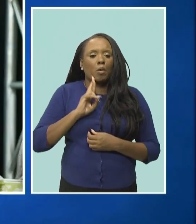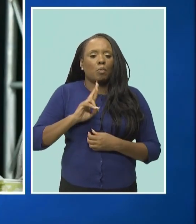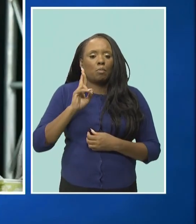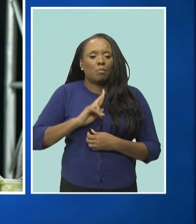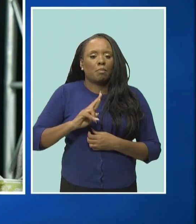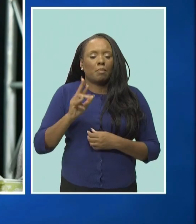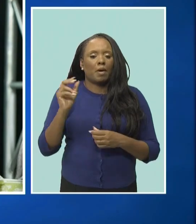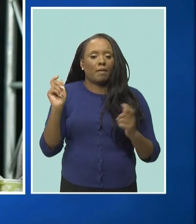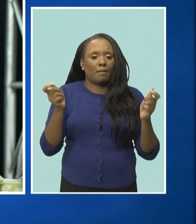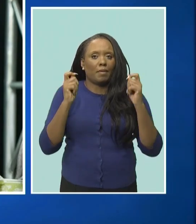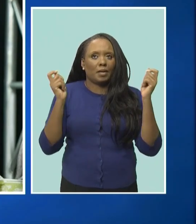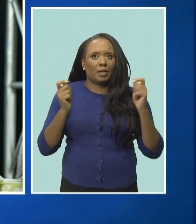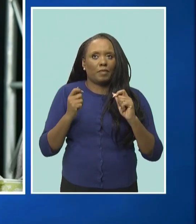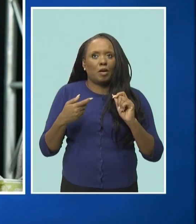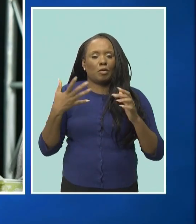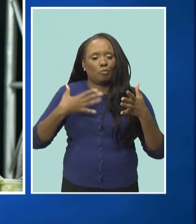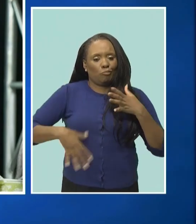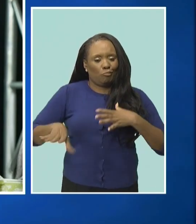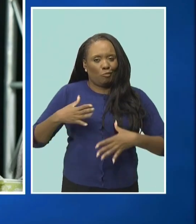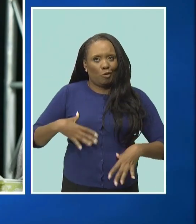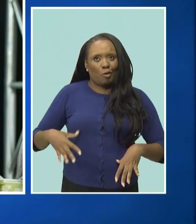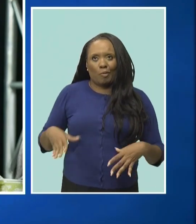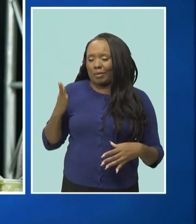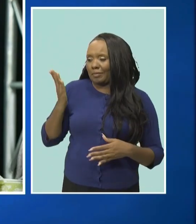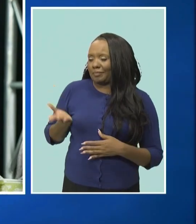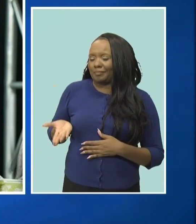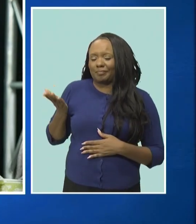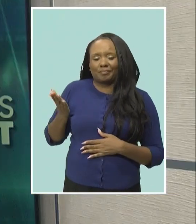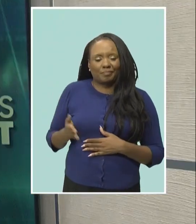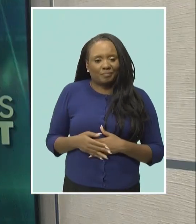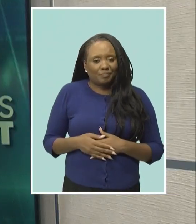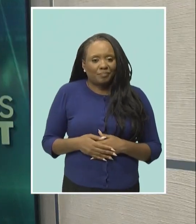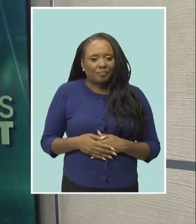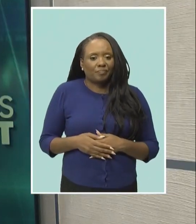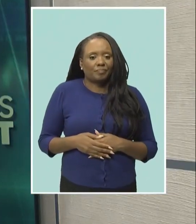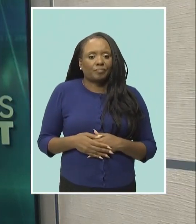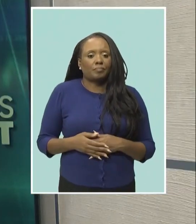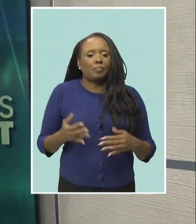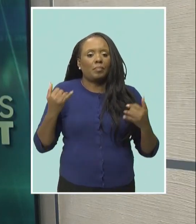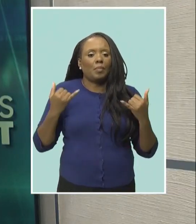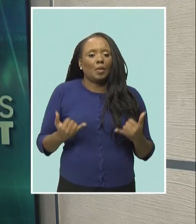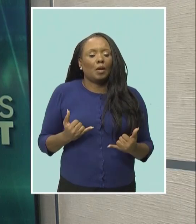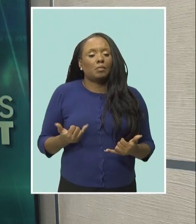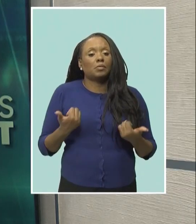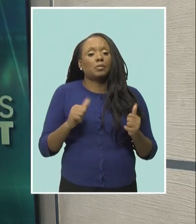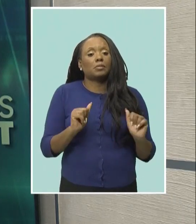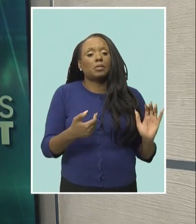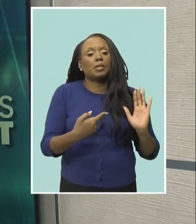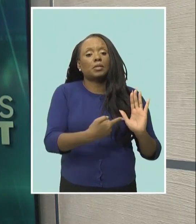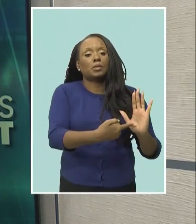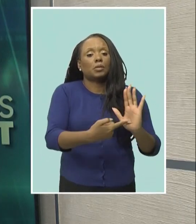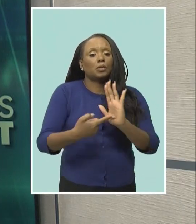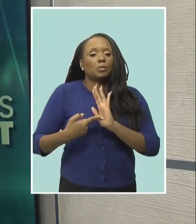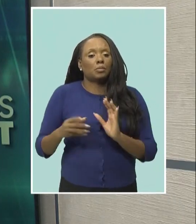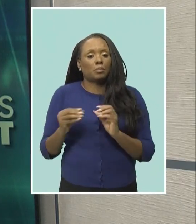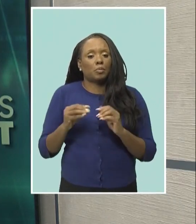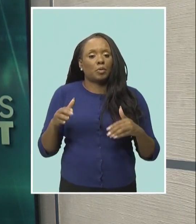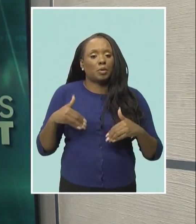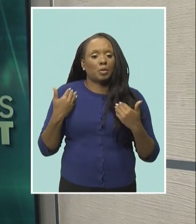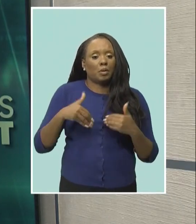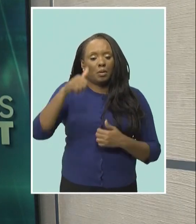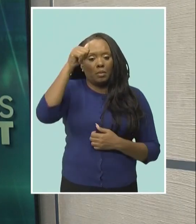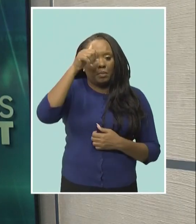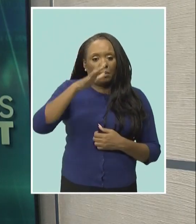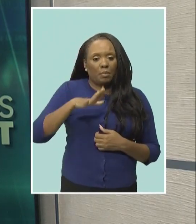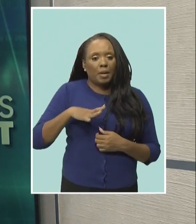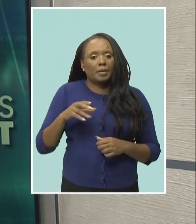here in Barbados. Crystal Hoyt, CBC News. Thanks, for still efforts are being made to expose more young men to